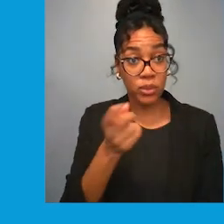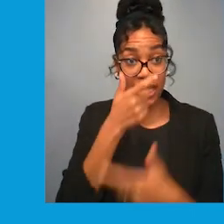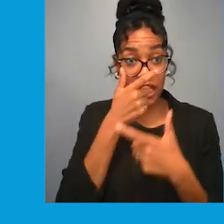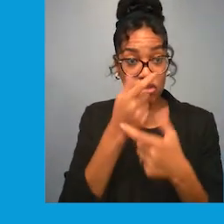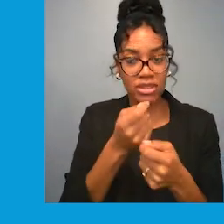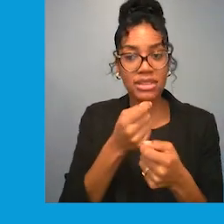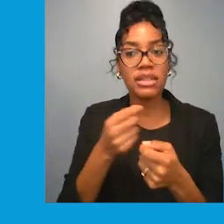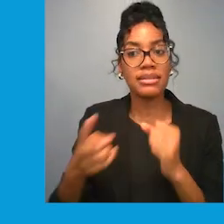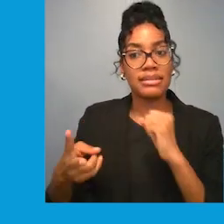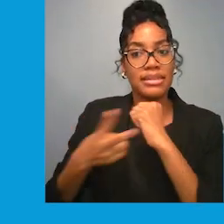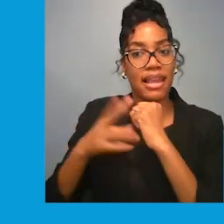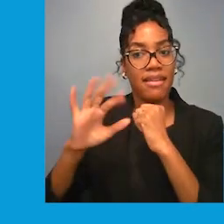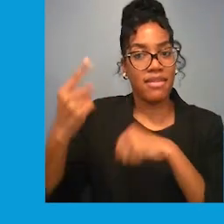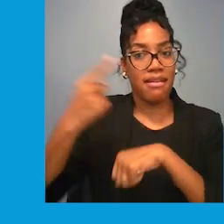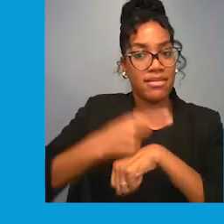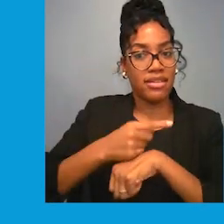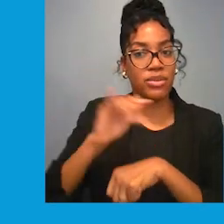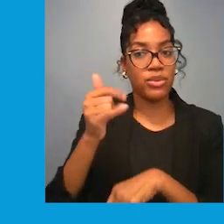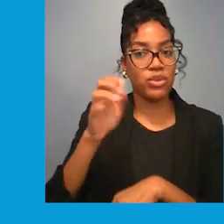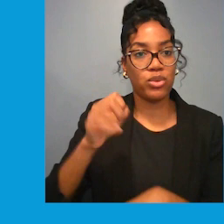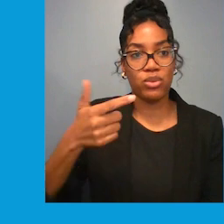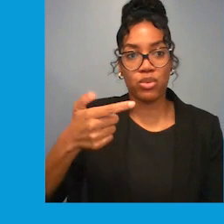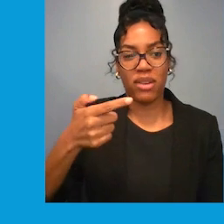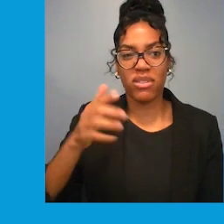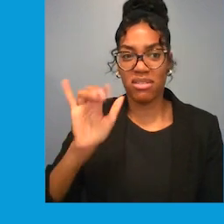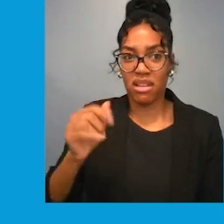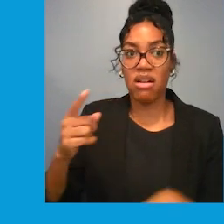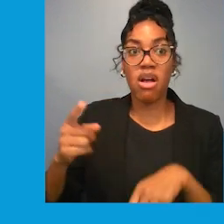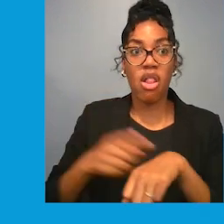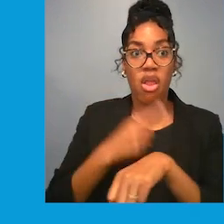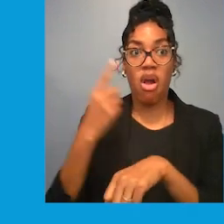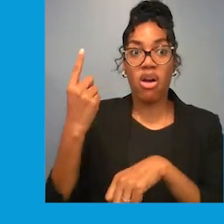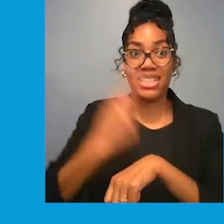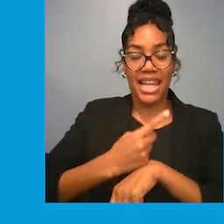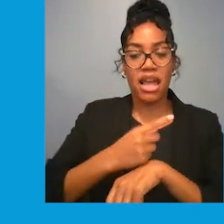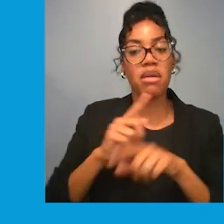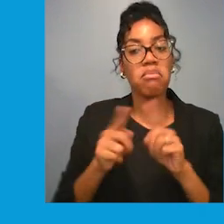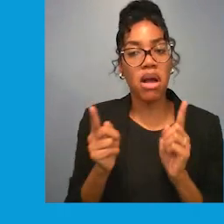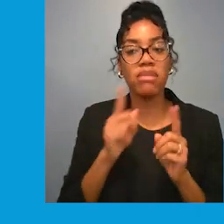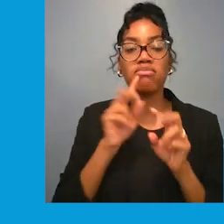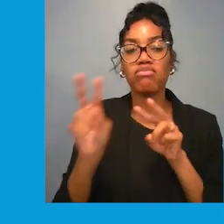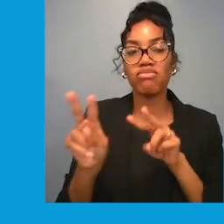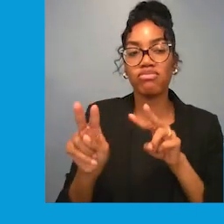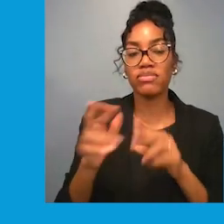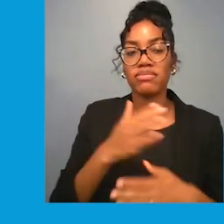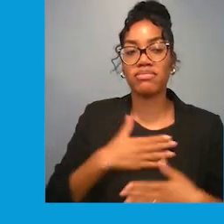It is a long day, and we look forward to working with you then.